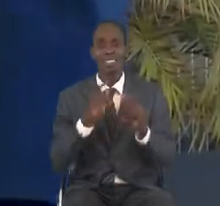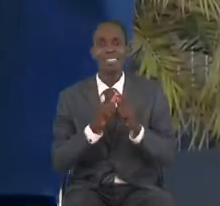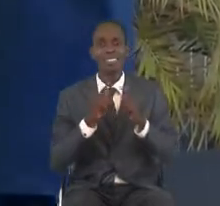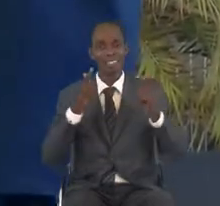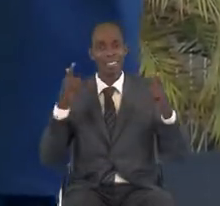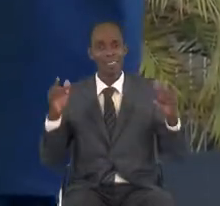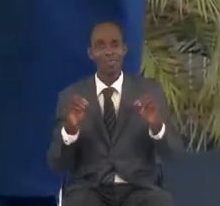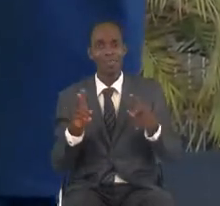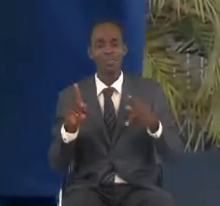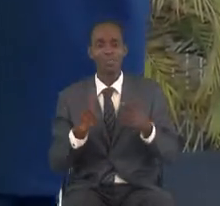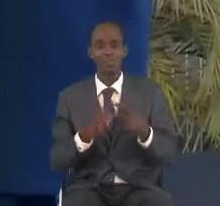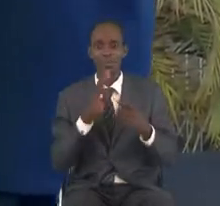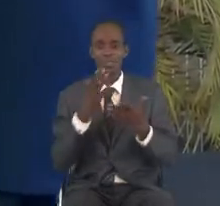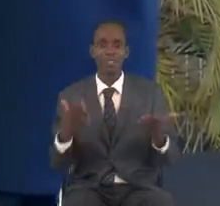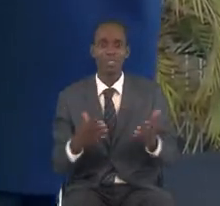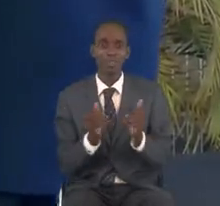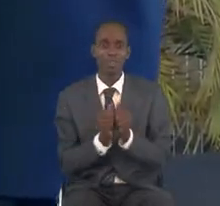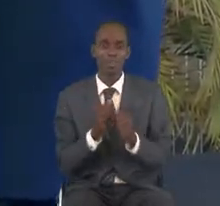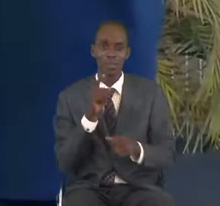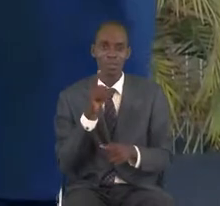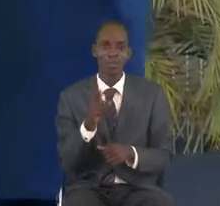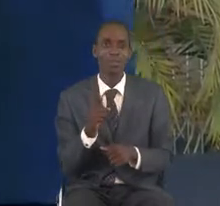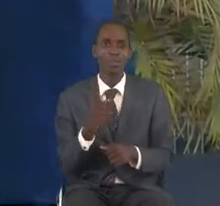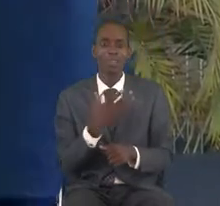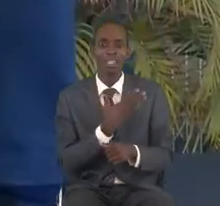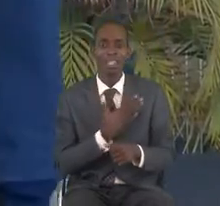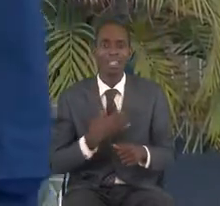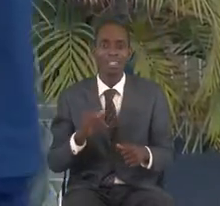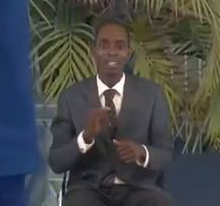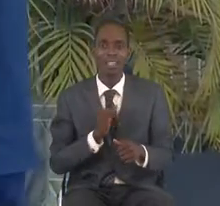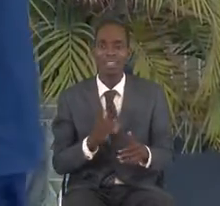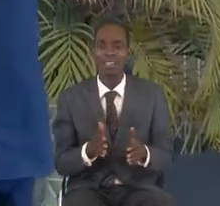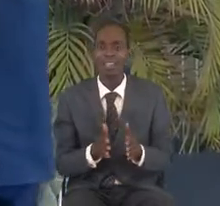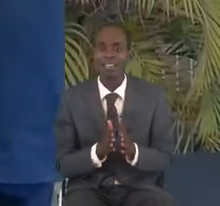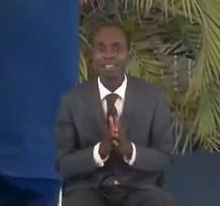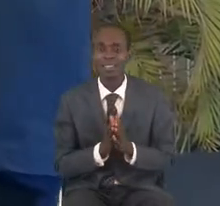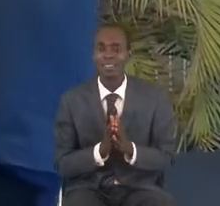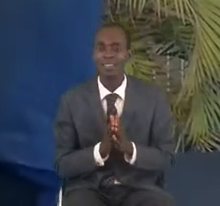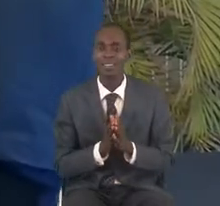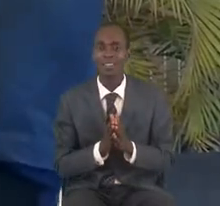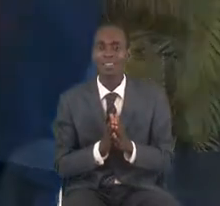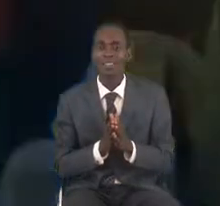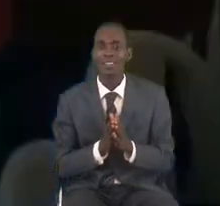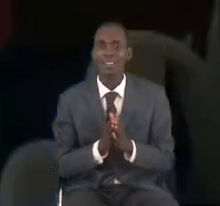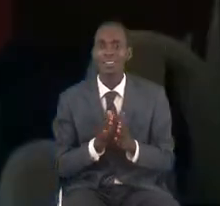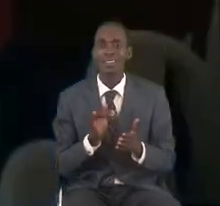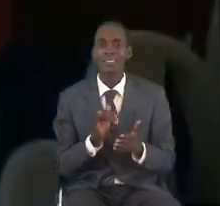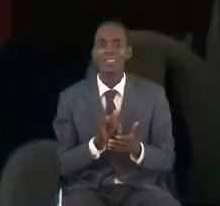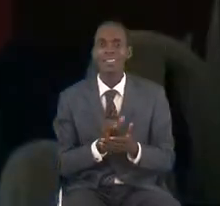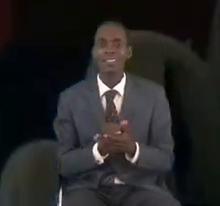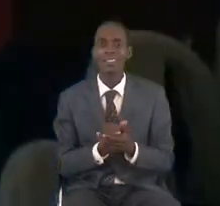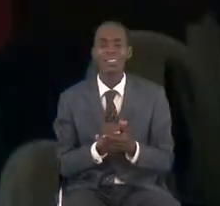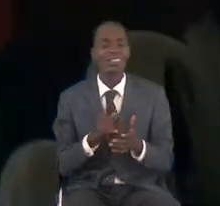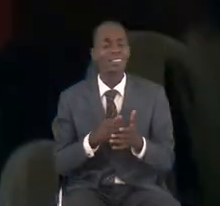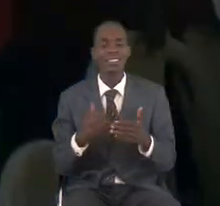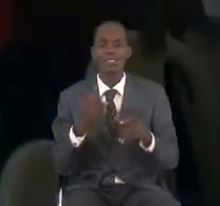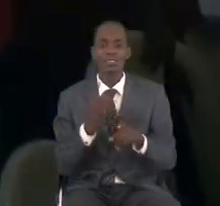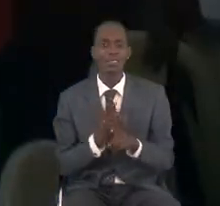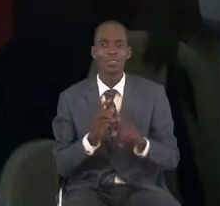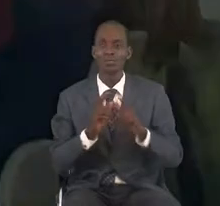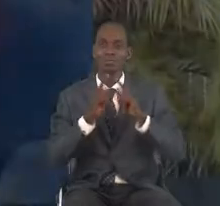with you and i honestly declare that it's it's just been awesome